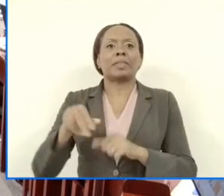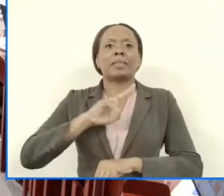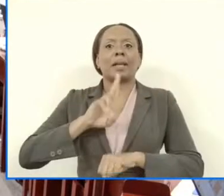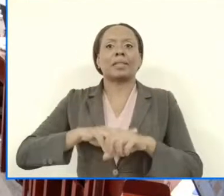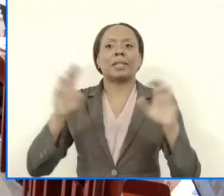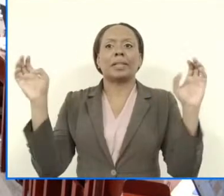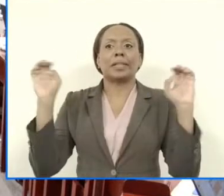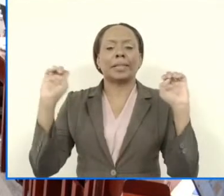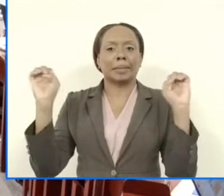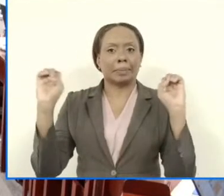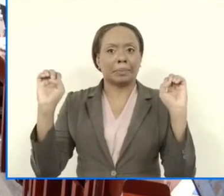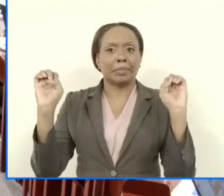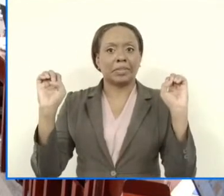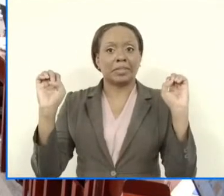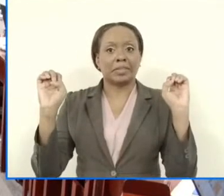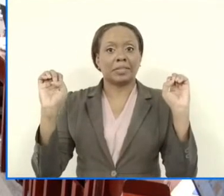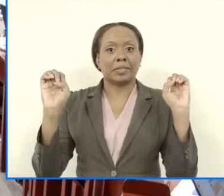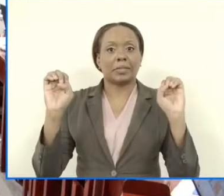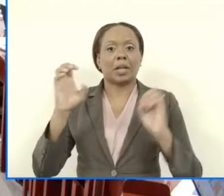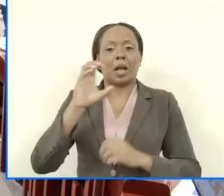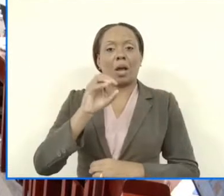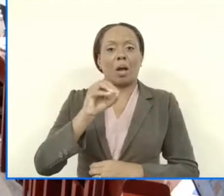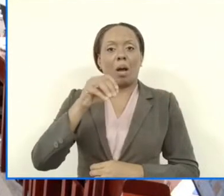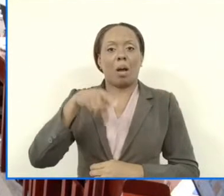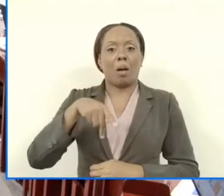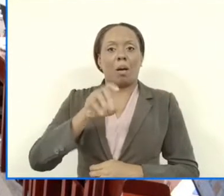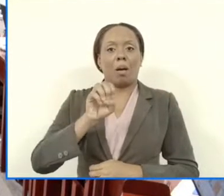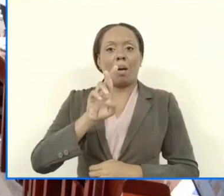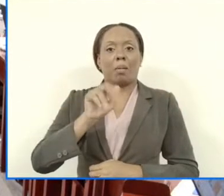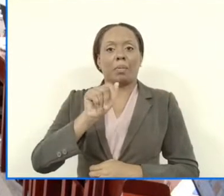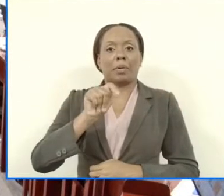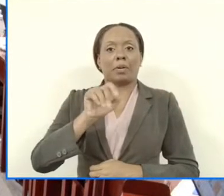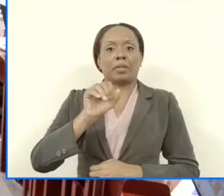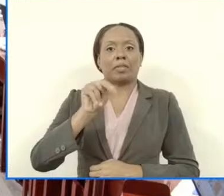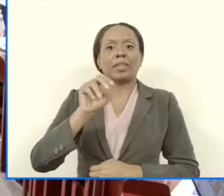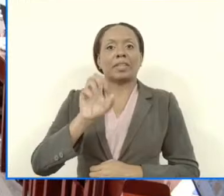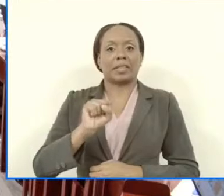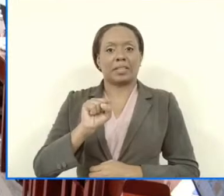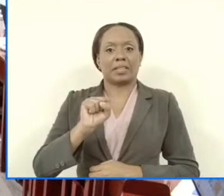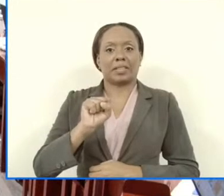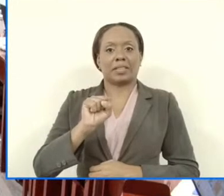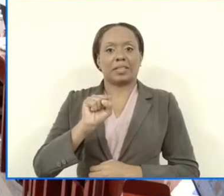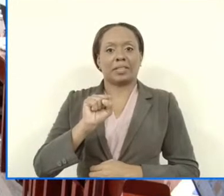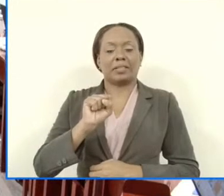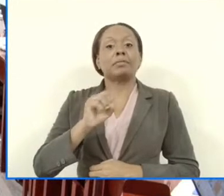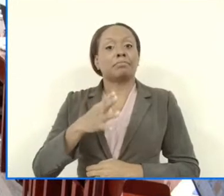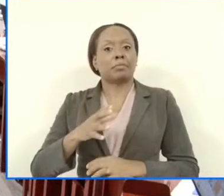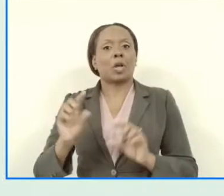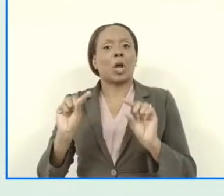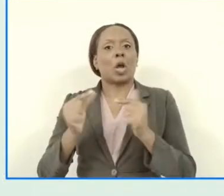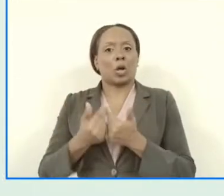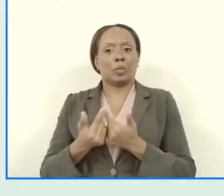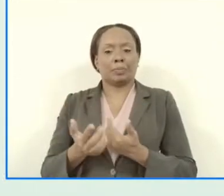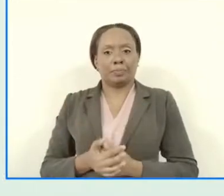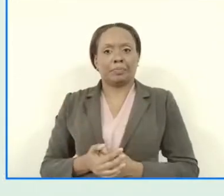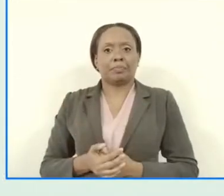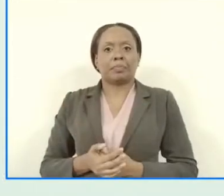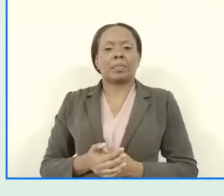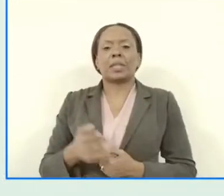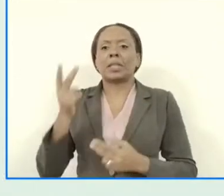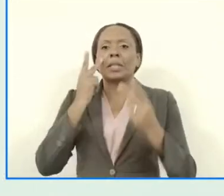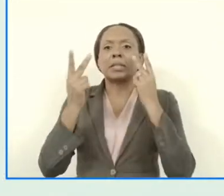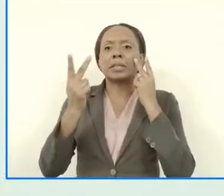on all of the key departments, key agencies, key institutions to see exactly where we are in our recovery process